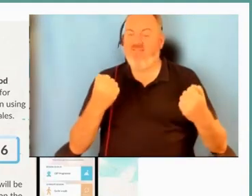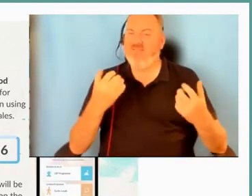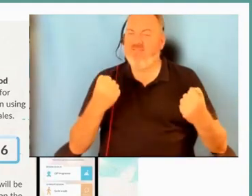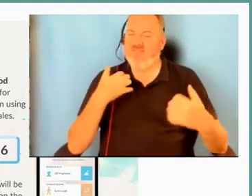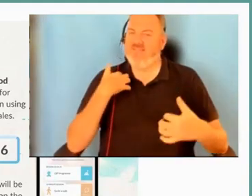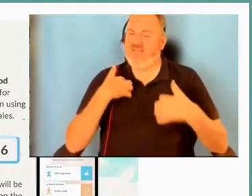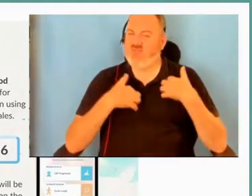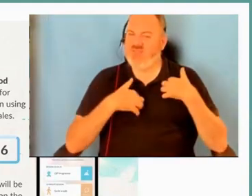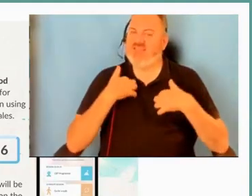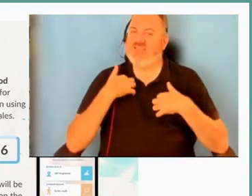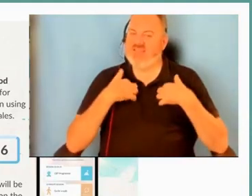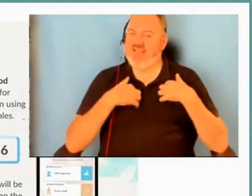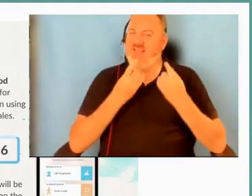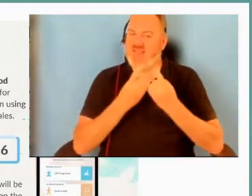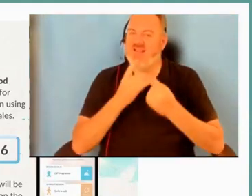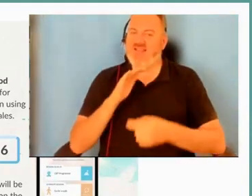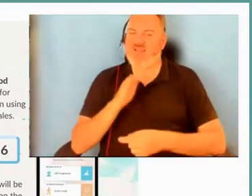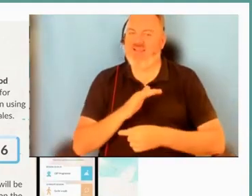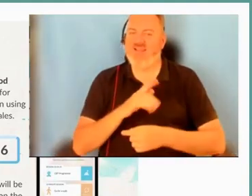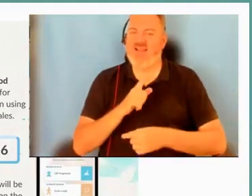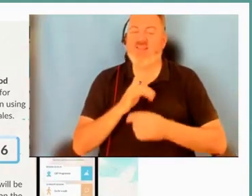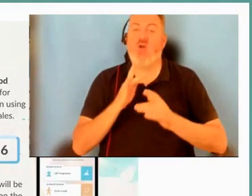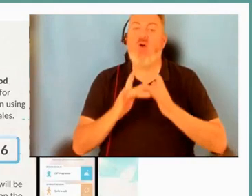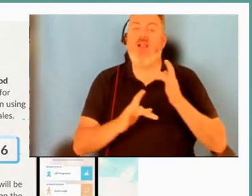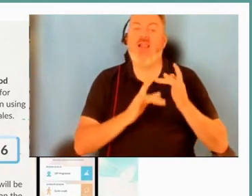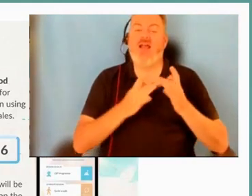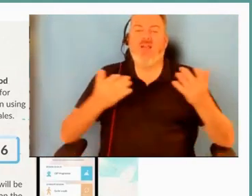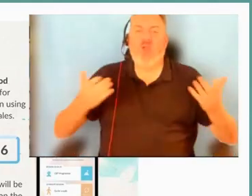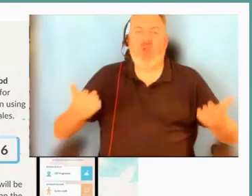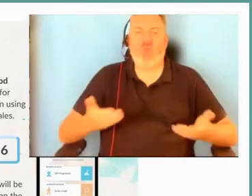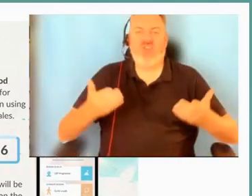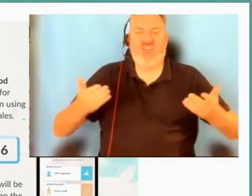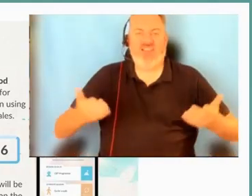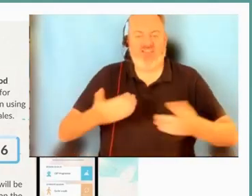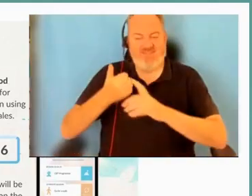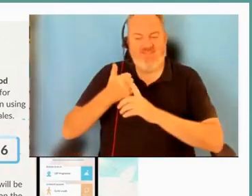quite unique, is that it has an online text coaching service. So basically you